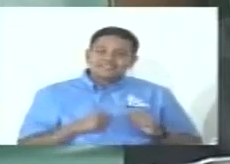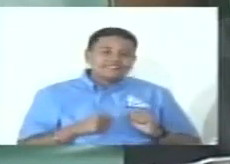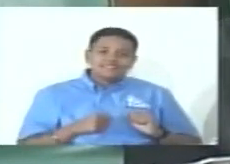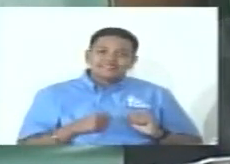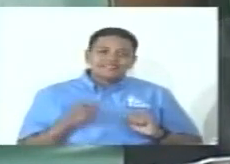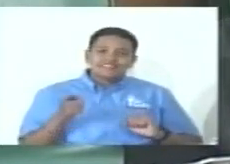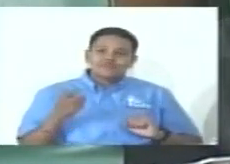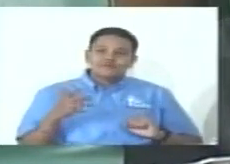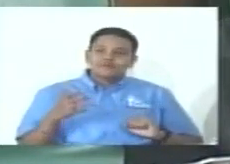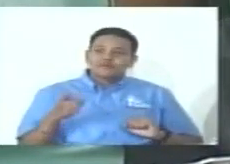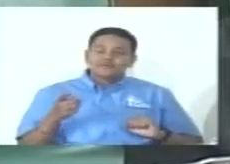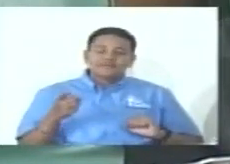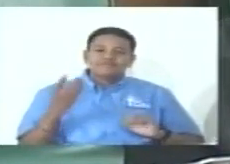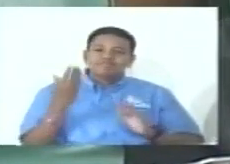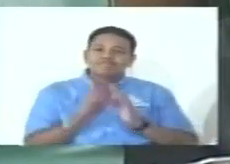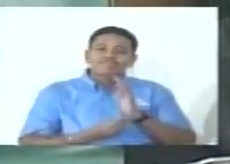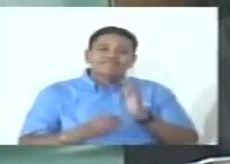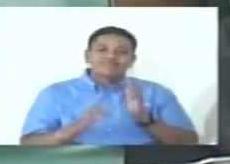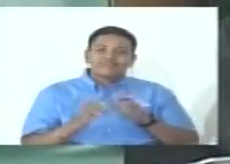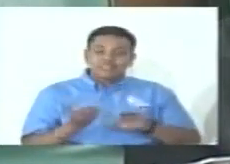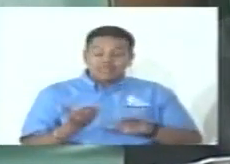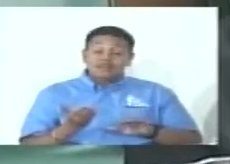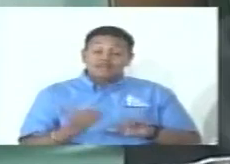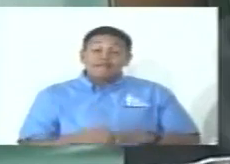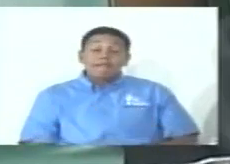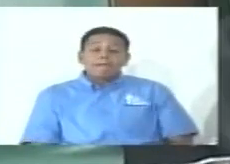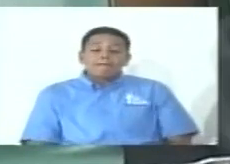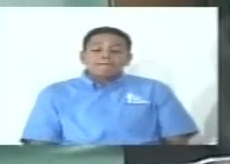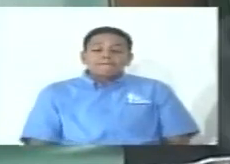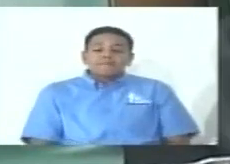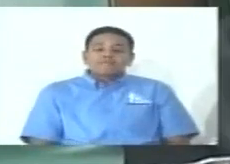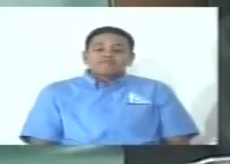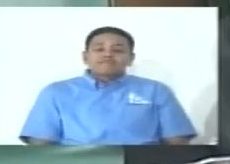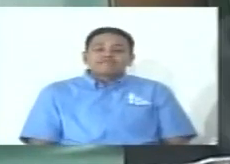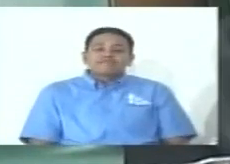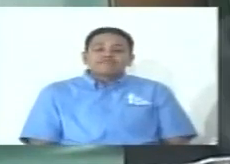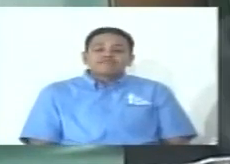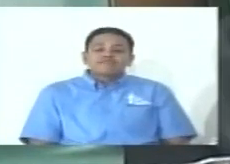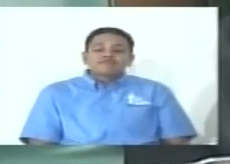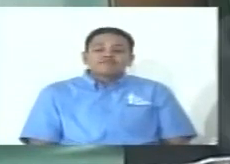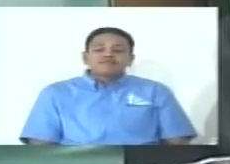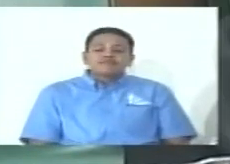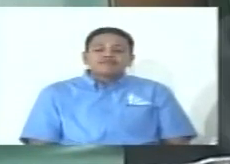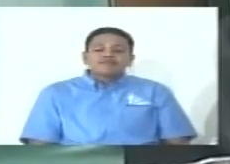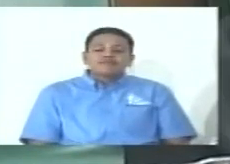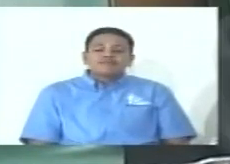her passing. And I just want to say to